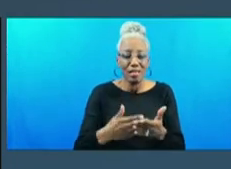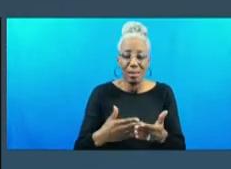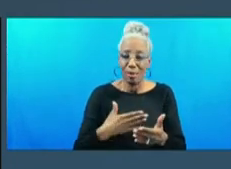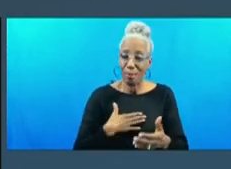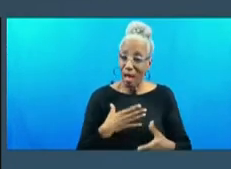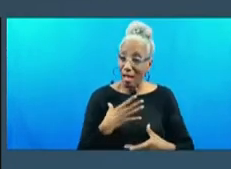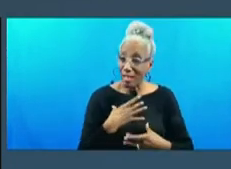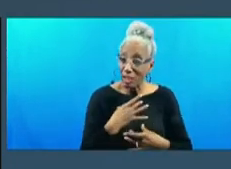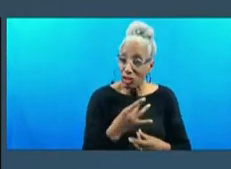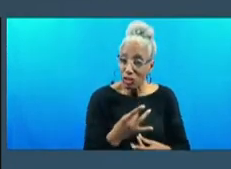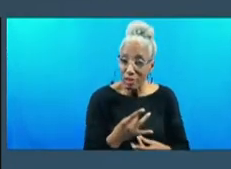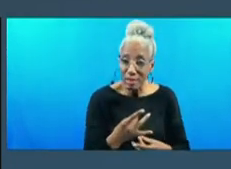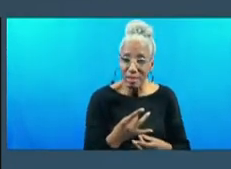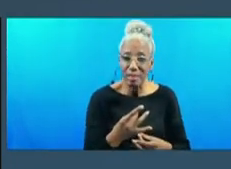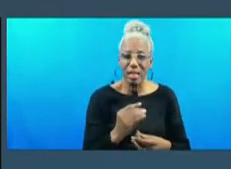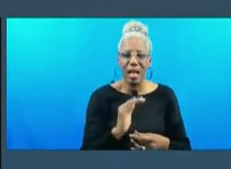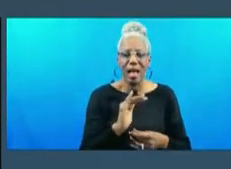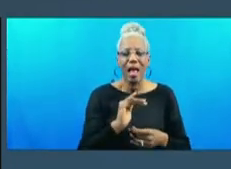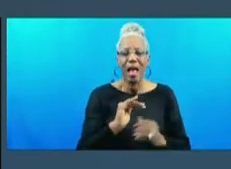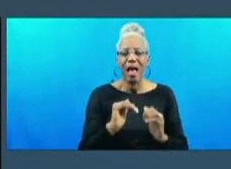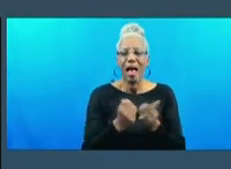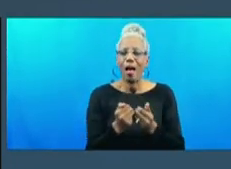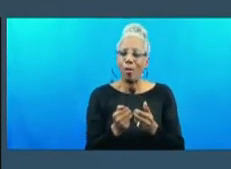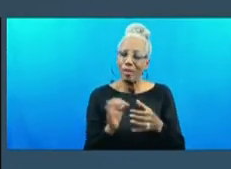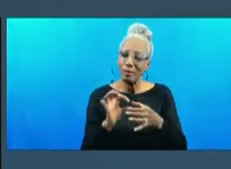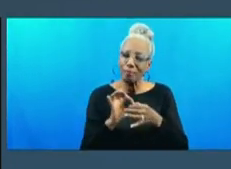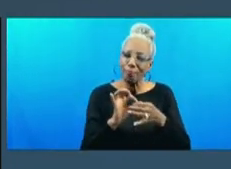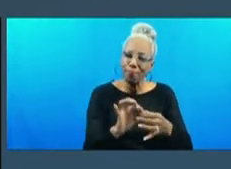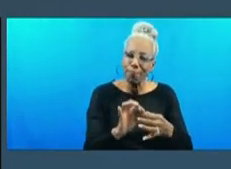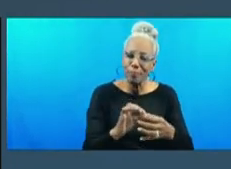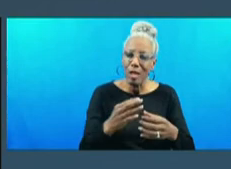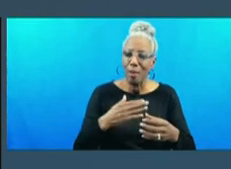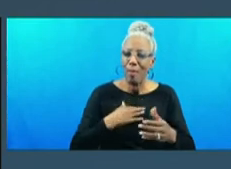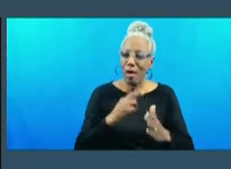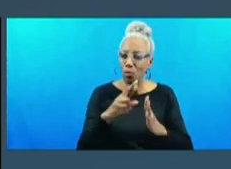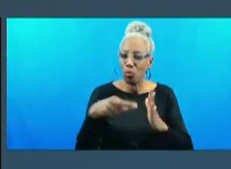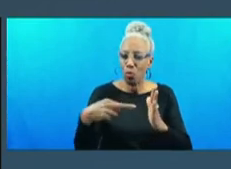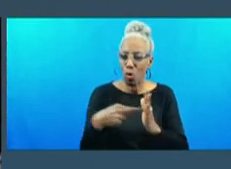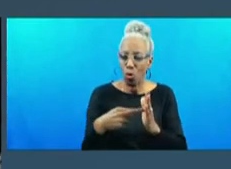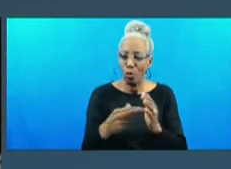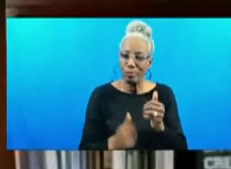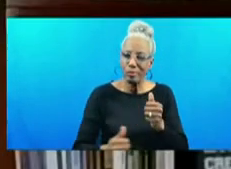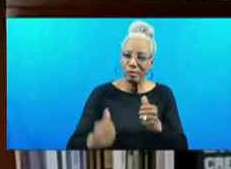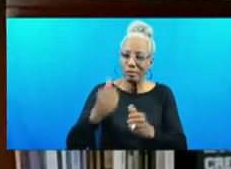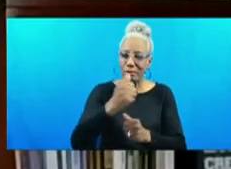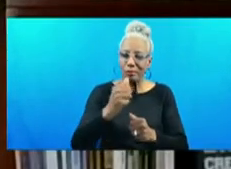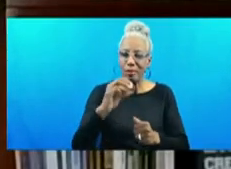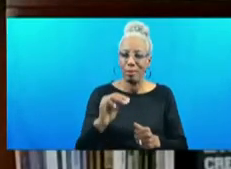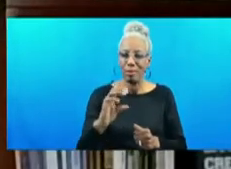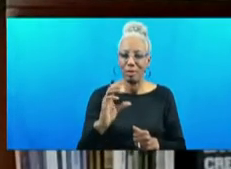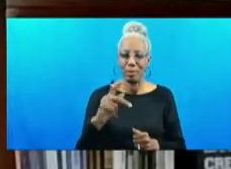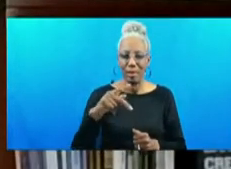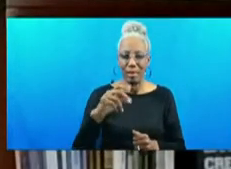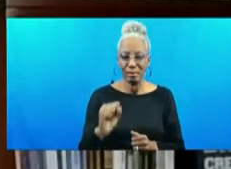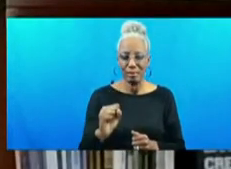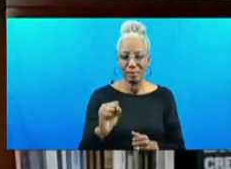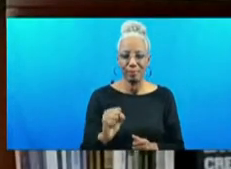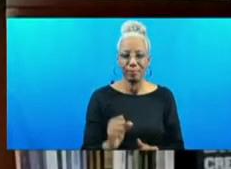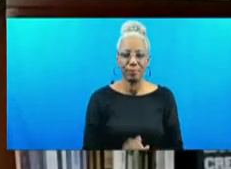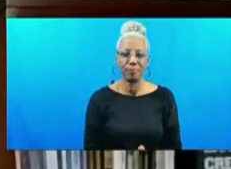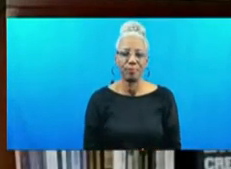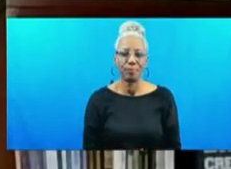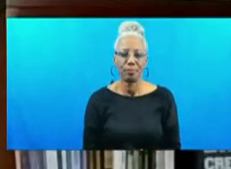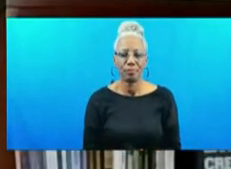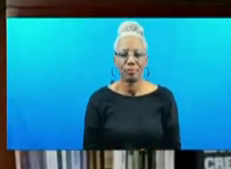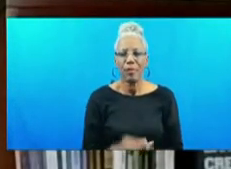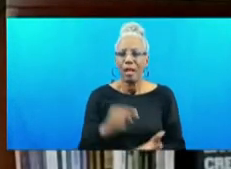role that I serve in MCPS. I've talked about this being very personal to me, but being personal, me caring